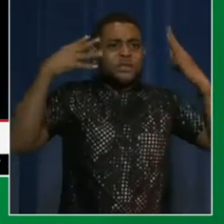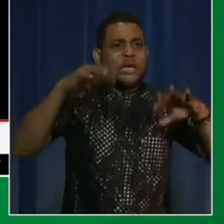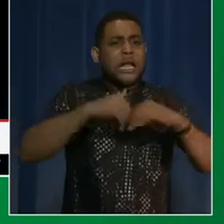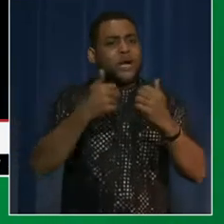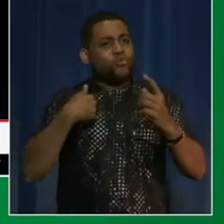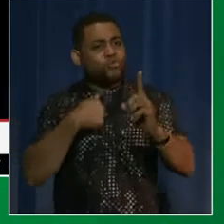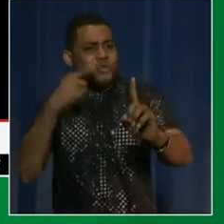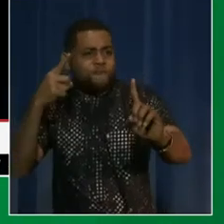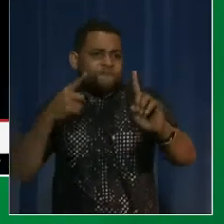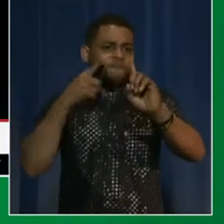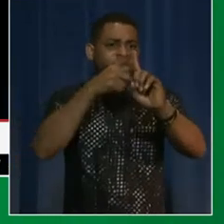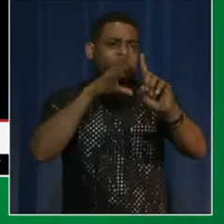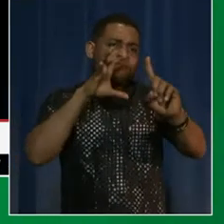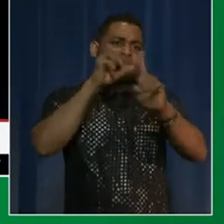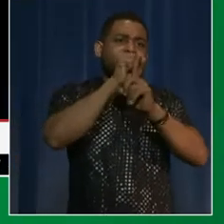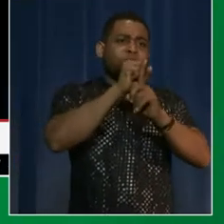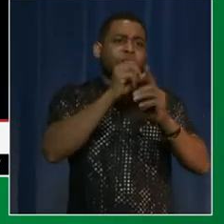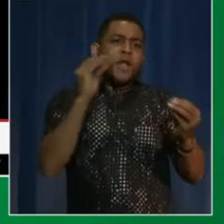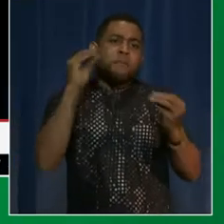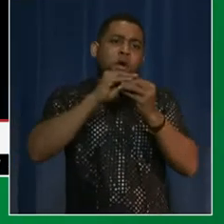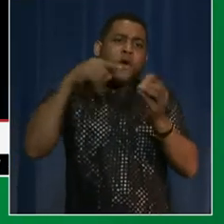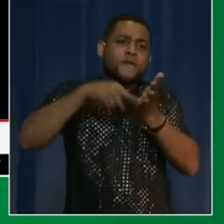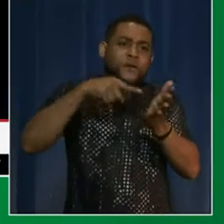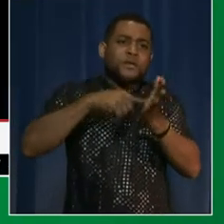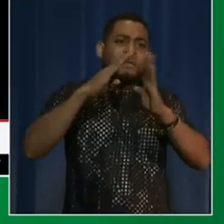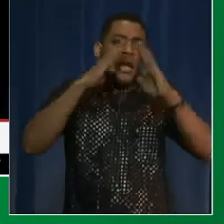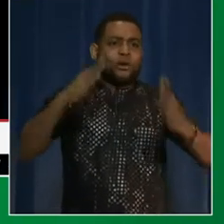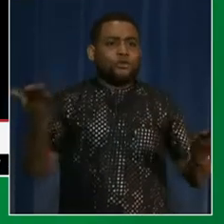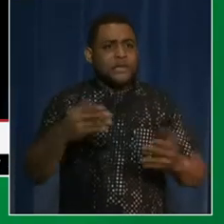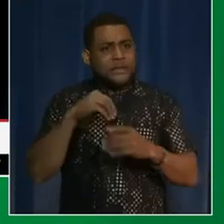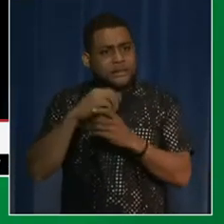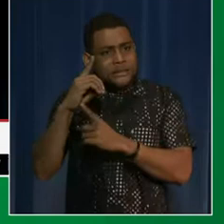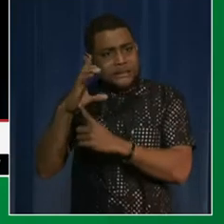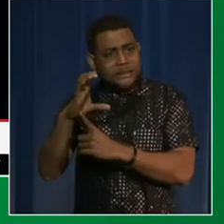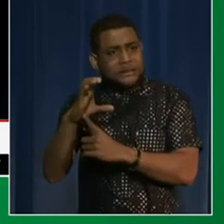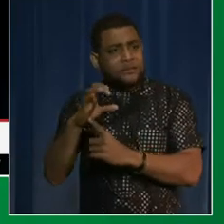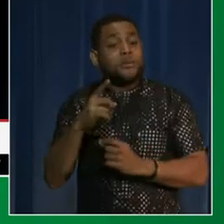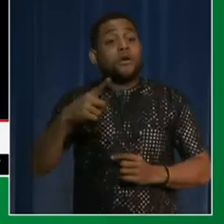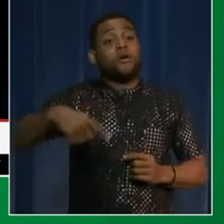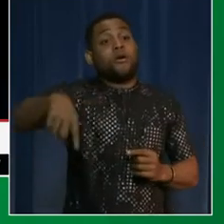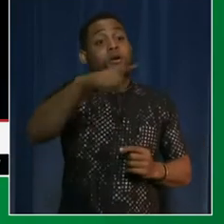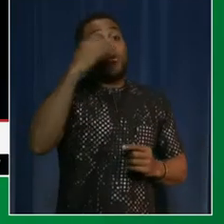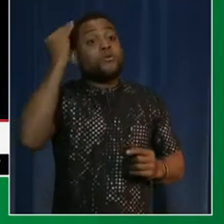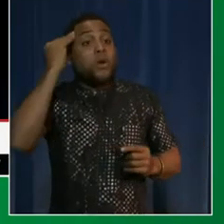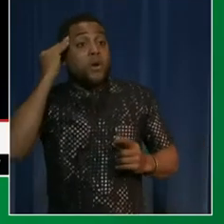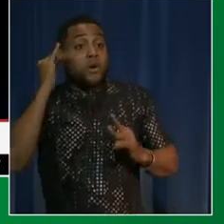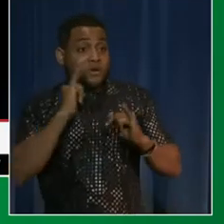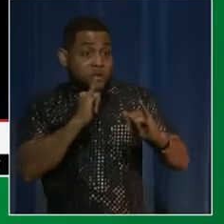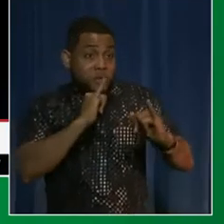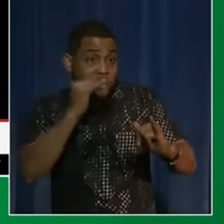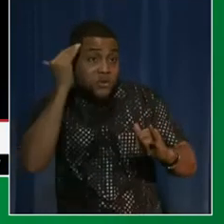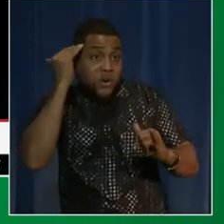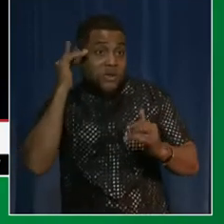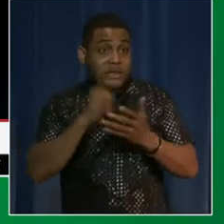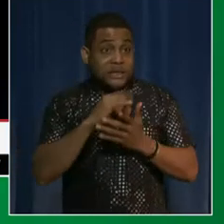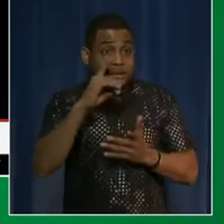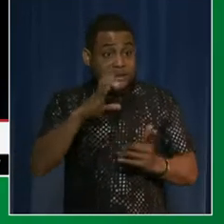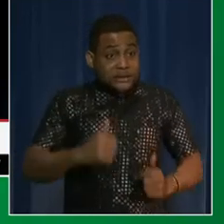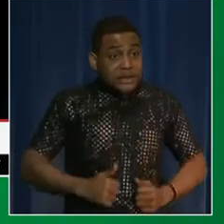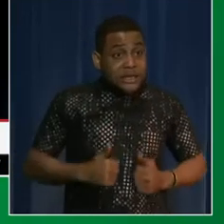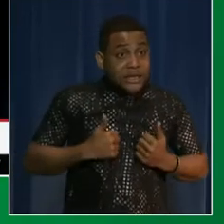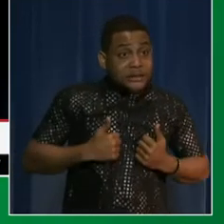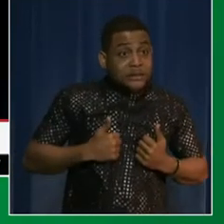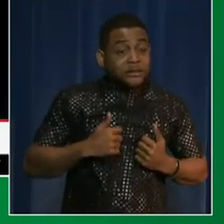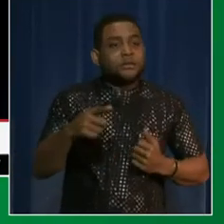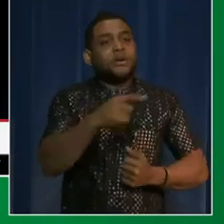goals of more affordable housing in the district. You know, like I do, that D.C. residents love their